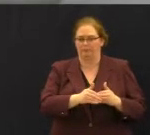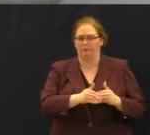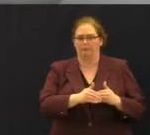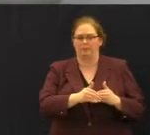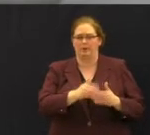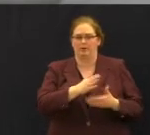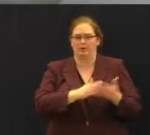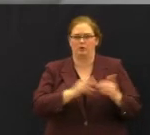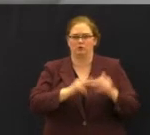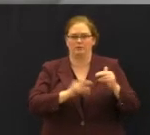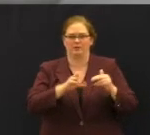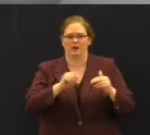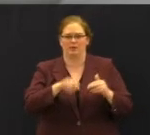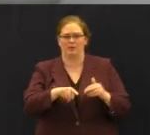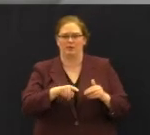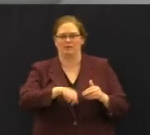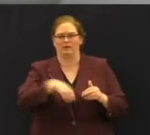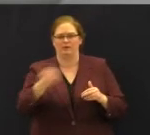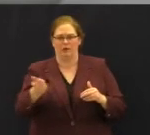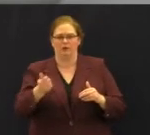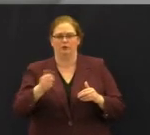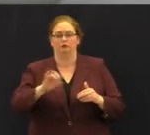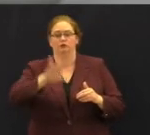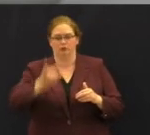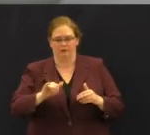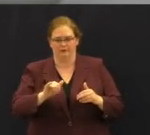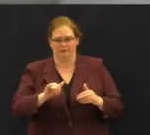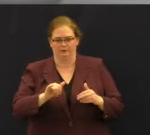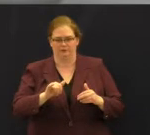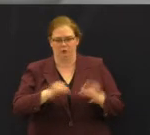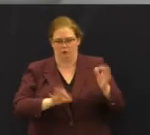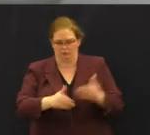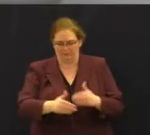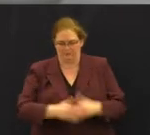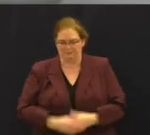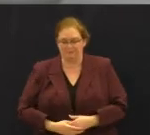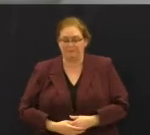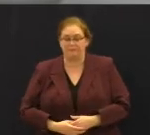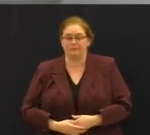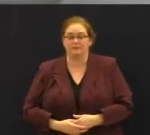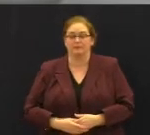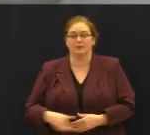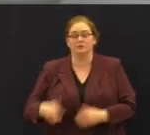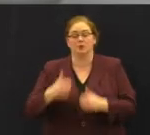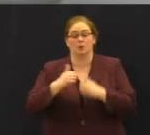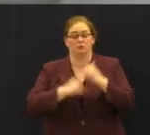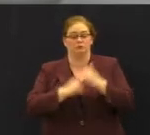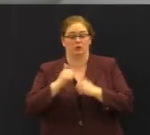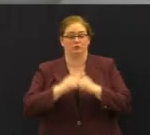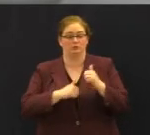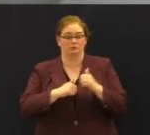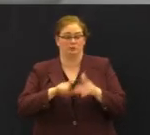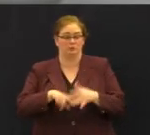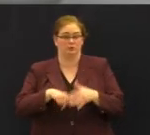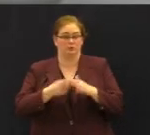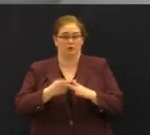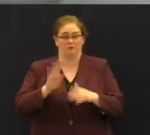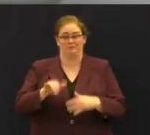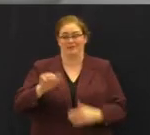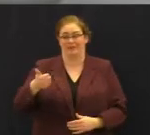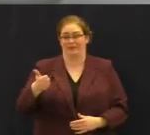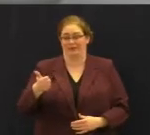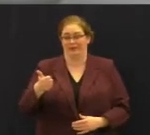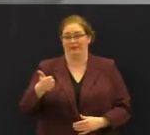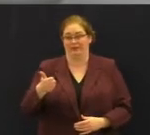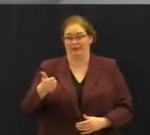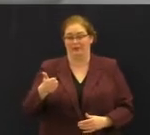partial build-out also of another jury courtroom. And so construction will begin on around May 10th.